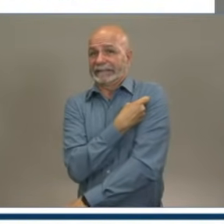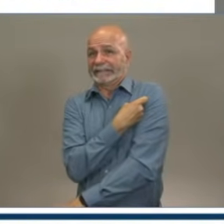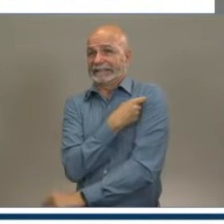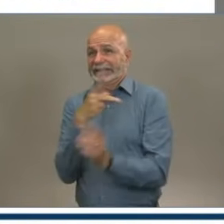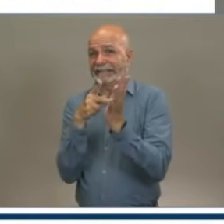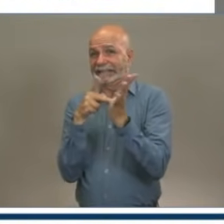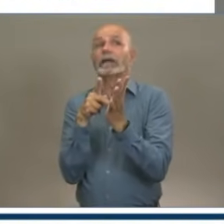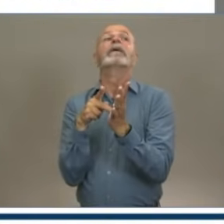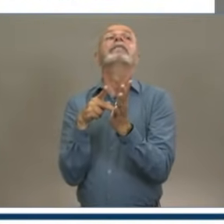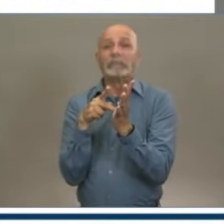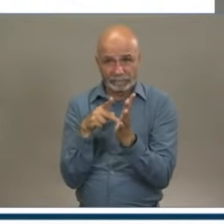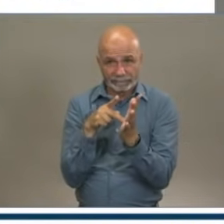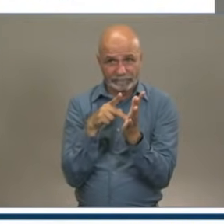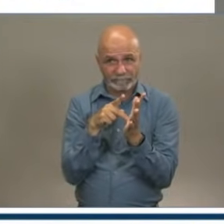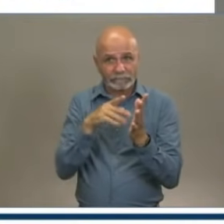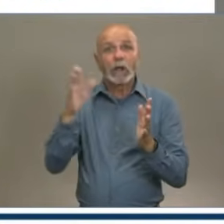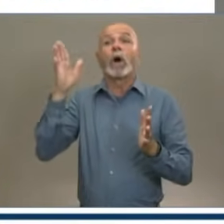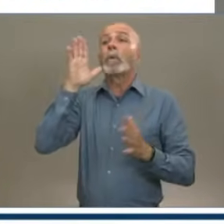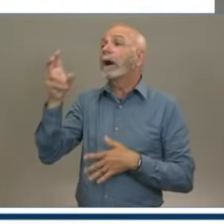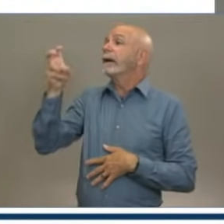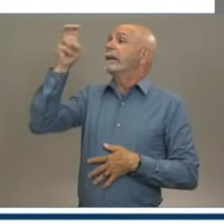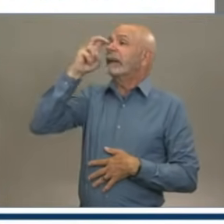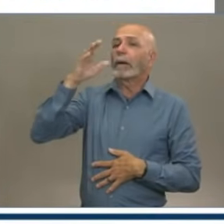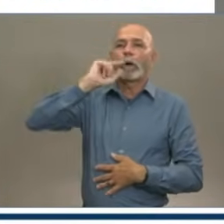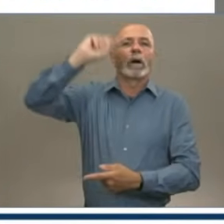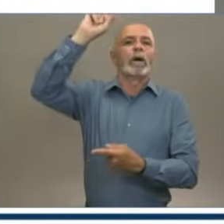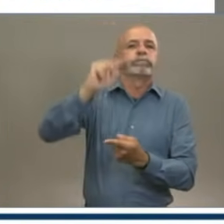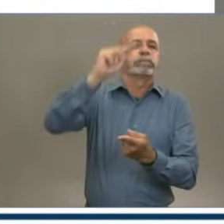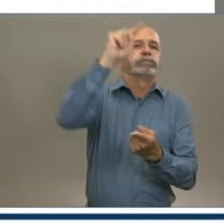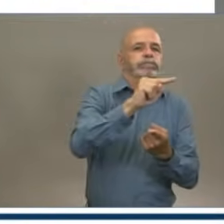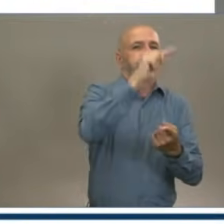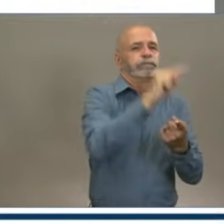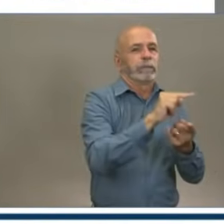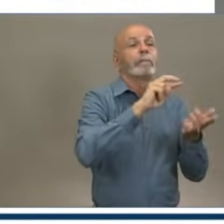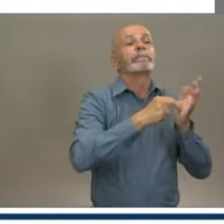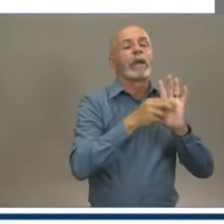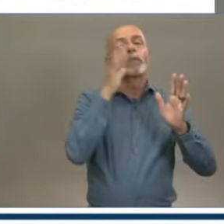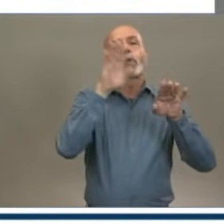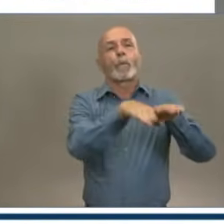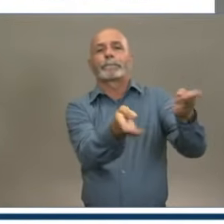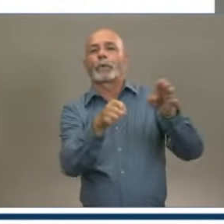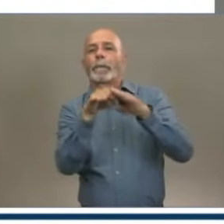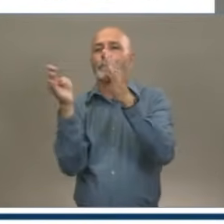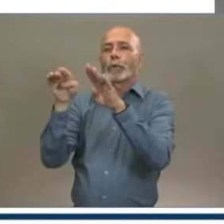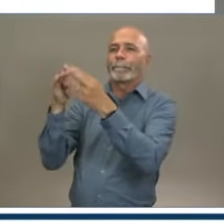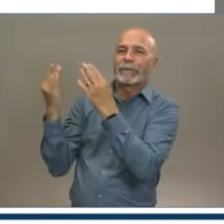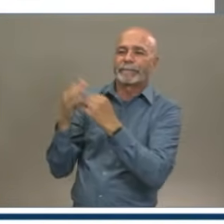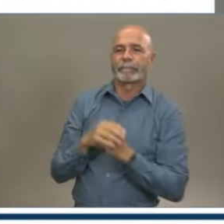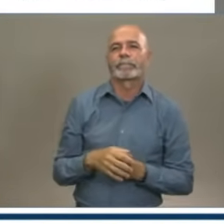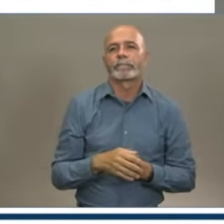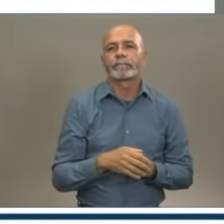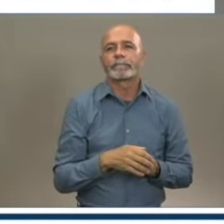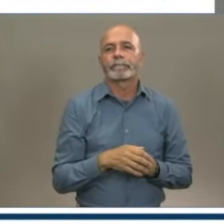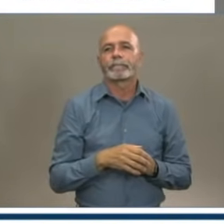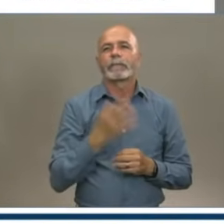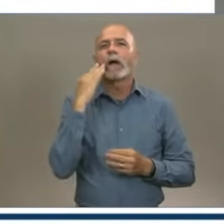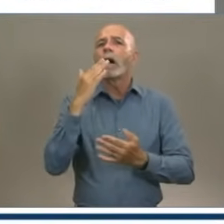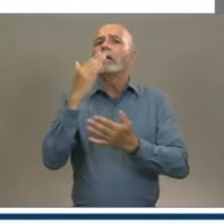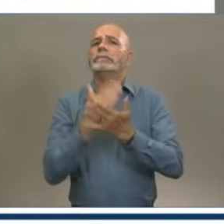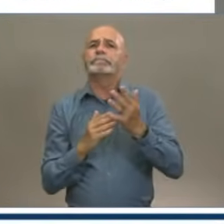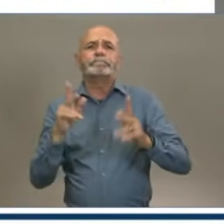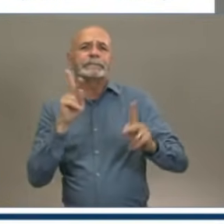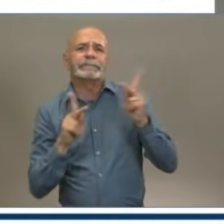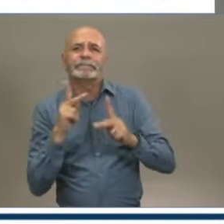and public health measures. And some people are asking when we'll stop public health measures, especially about